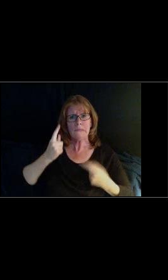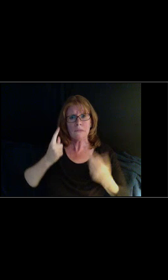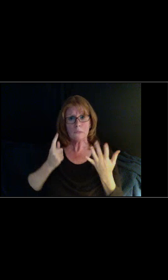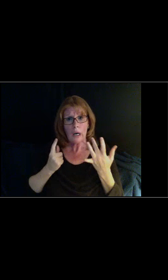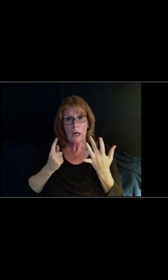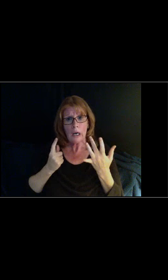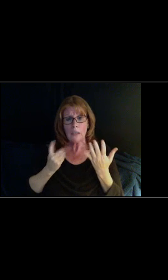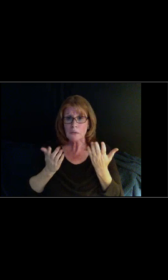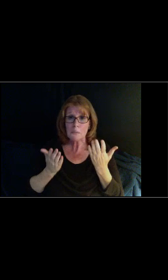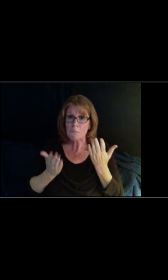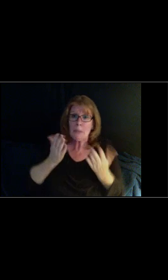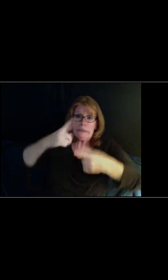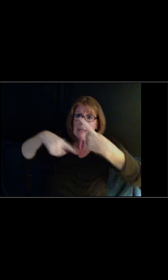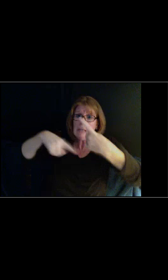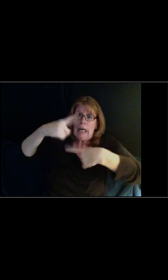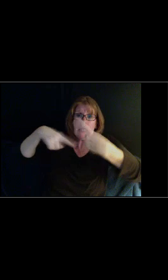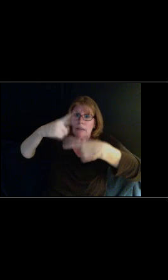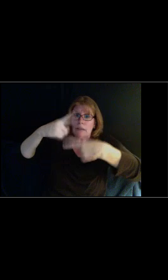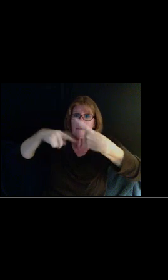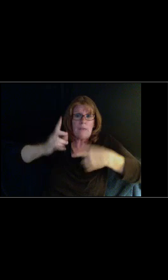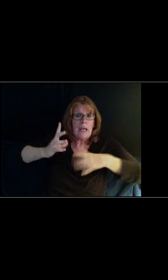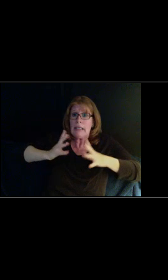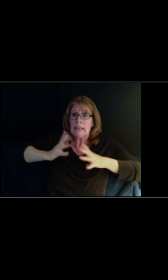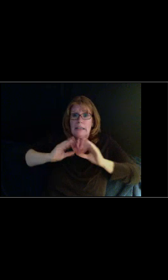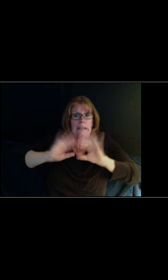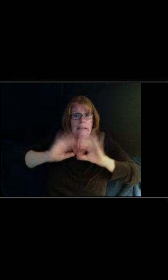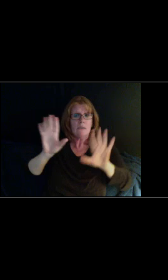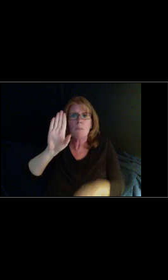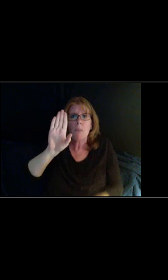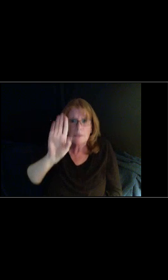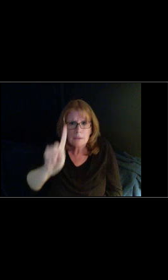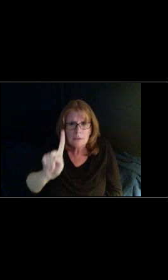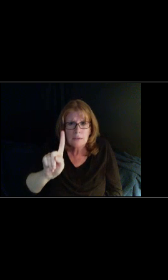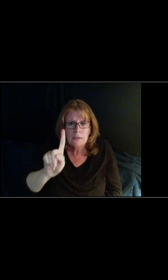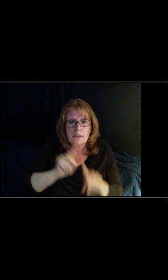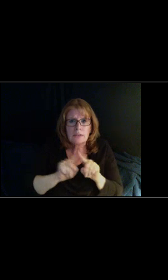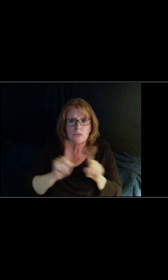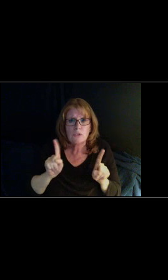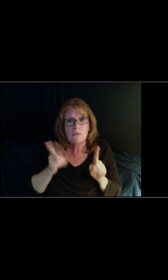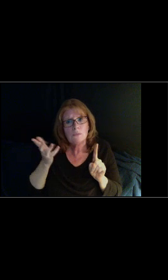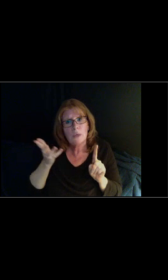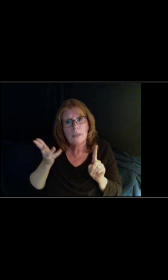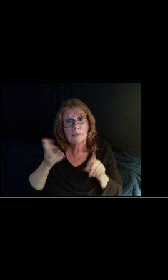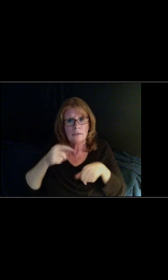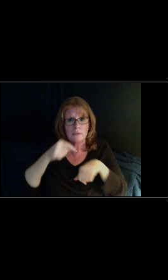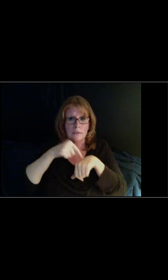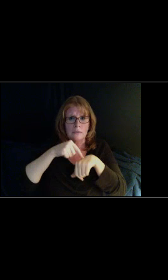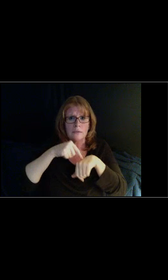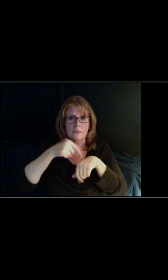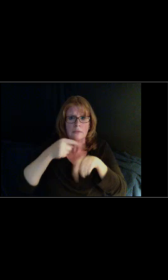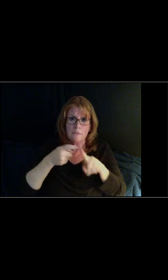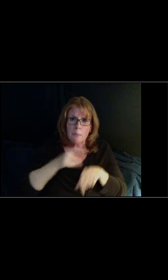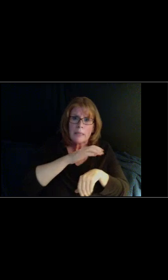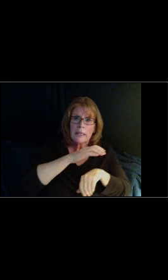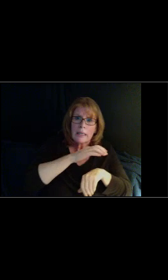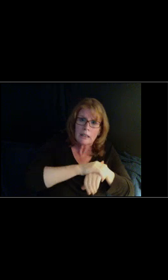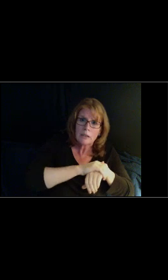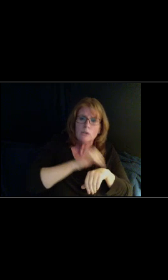Sometimes you might notice that some people are struggling, and they may be fine and comfortable with the actual